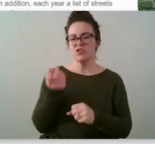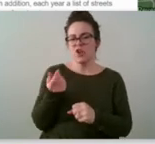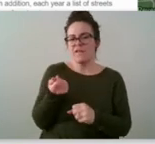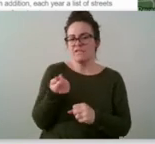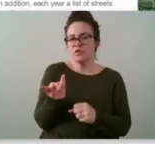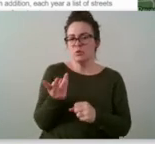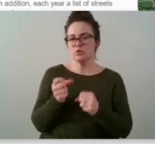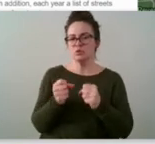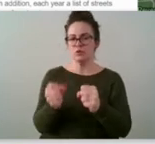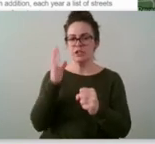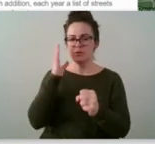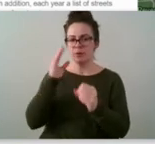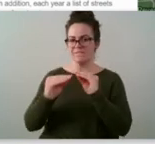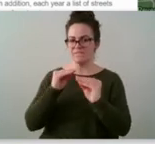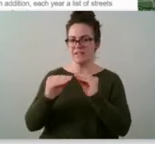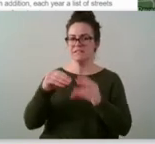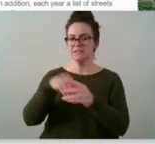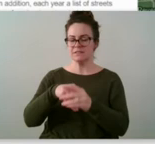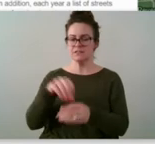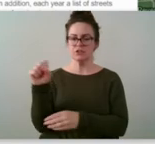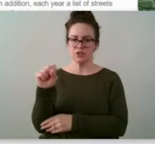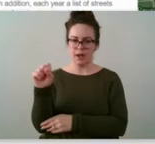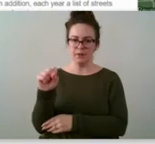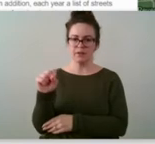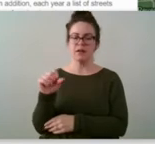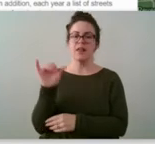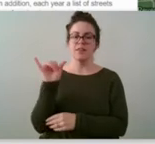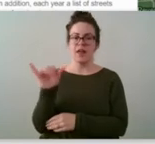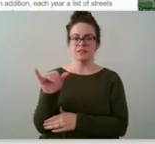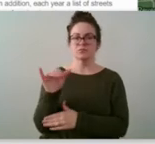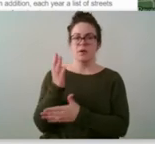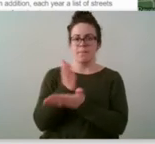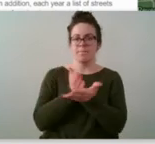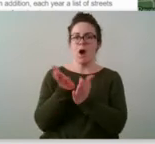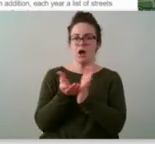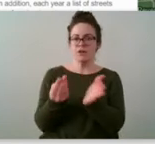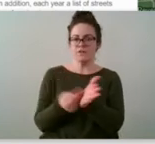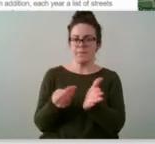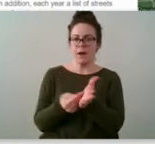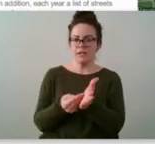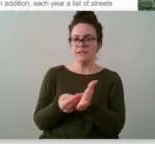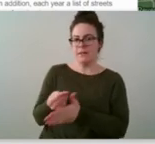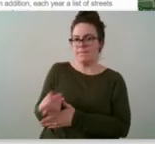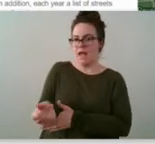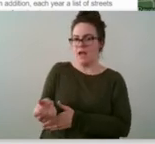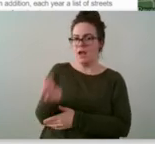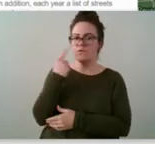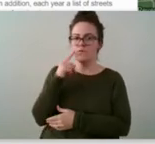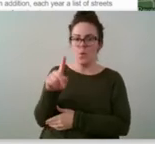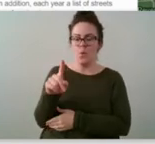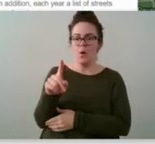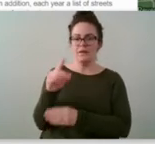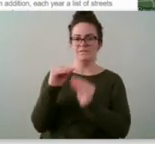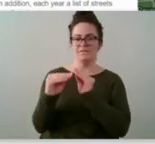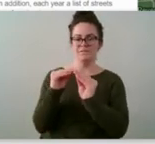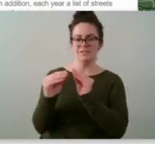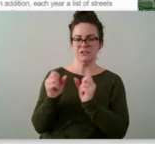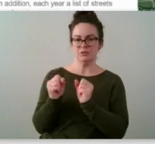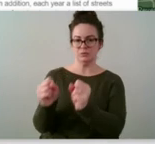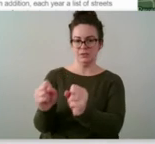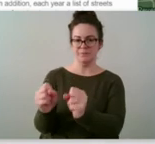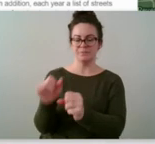fixed. They're part of this 66% of the money. So here's some road construction near Blackwell School. So